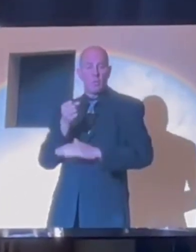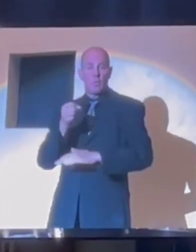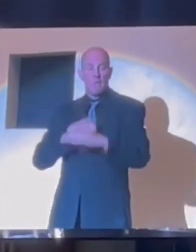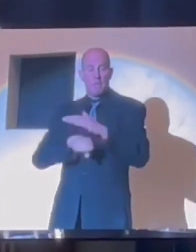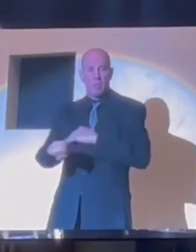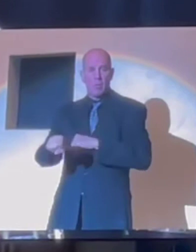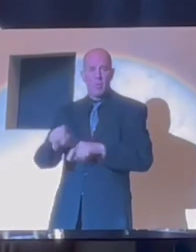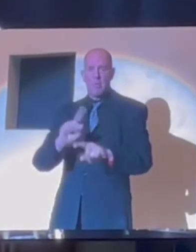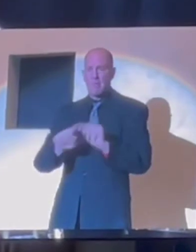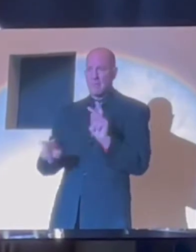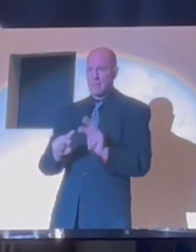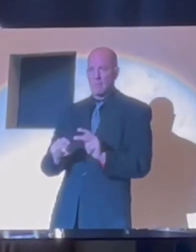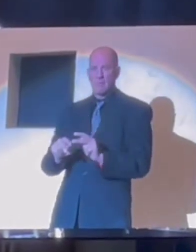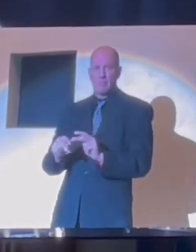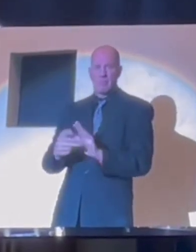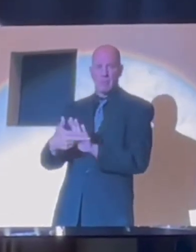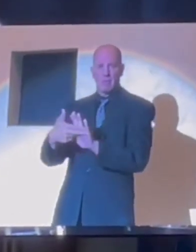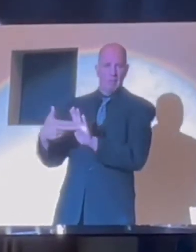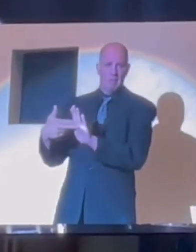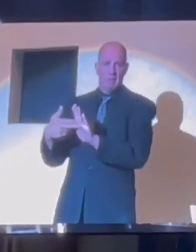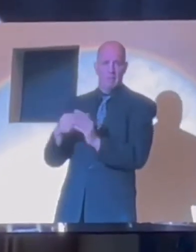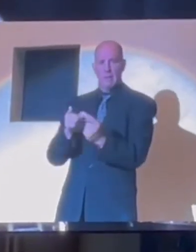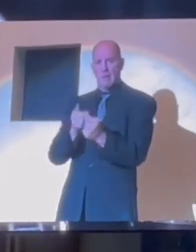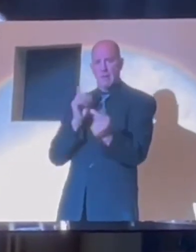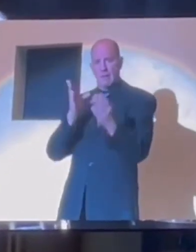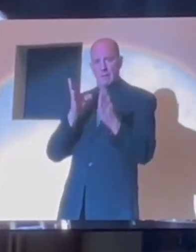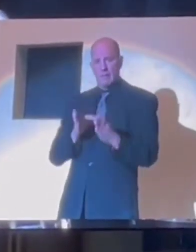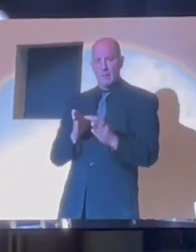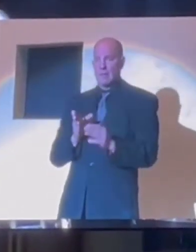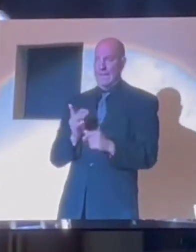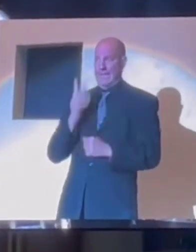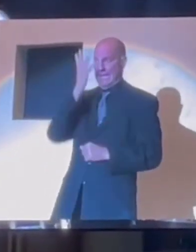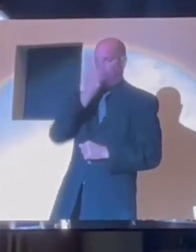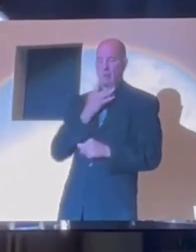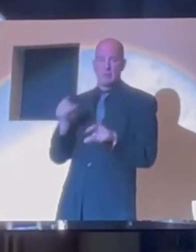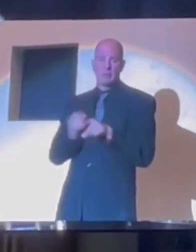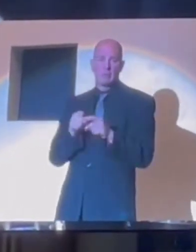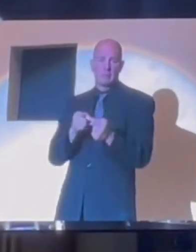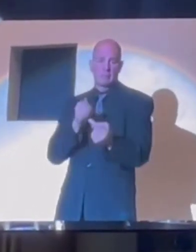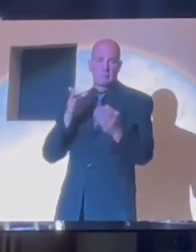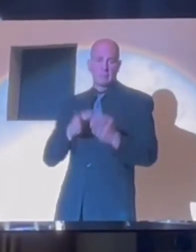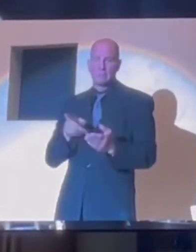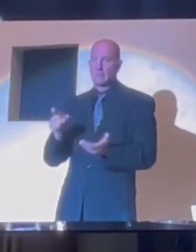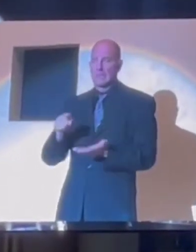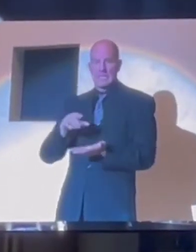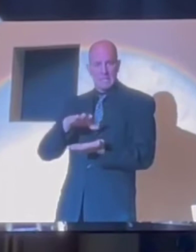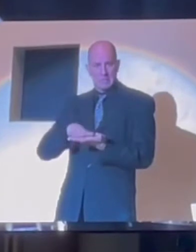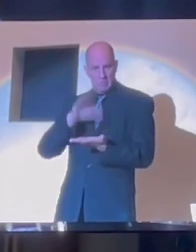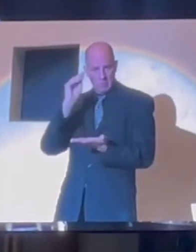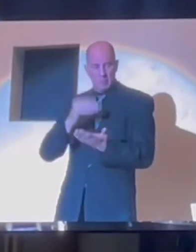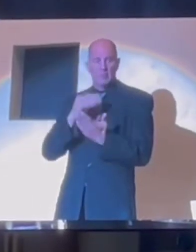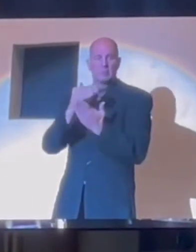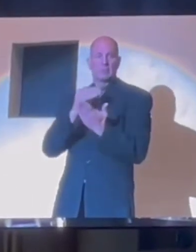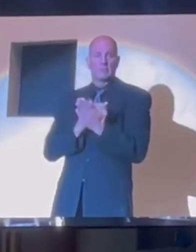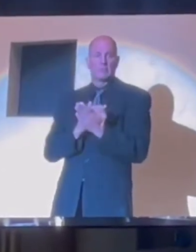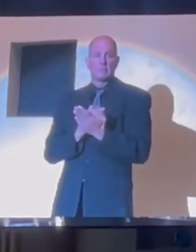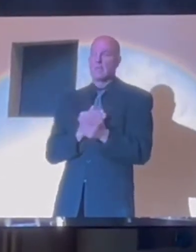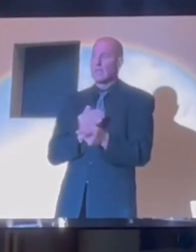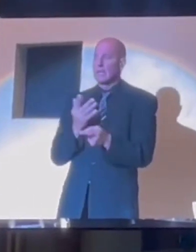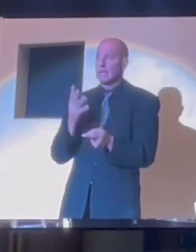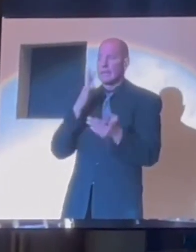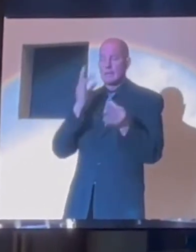enemy alien solely because he looked like the enemy. That was a lesson he learned, and he wanted to make sure that he became a